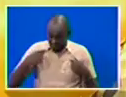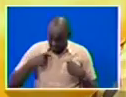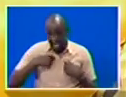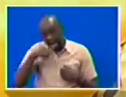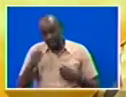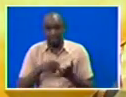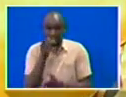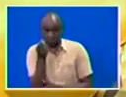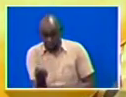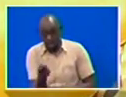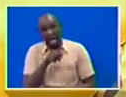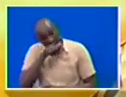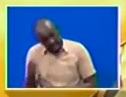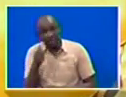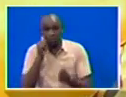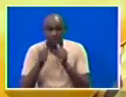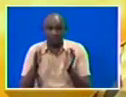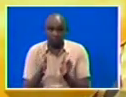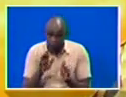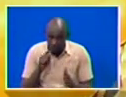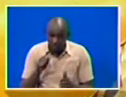binafsi na malipo mengine nilisaidiwa na